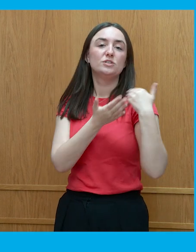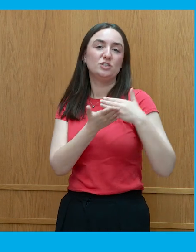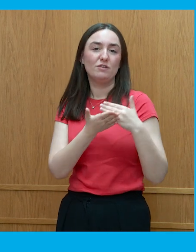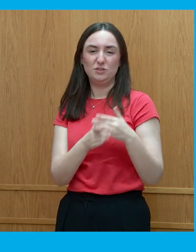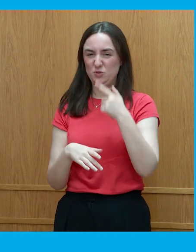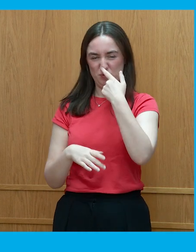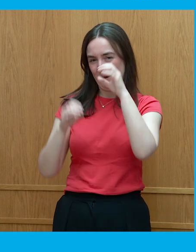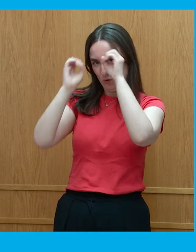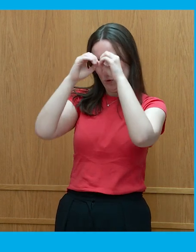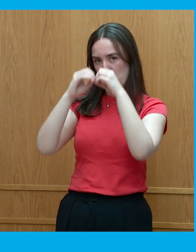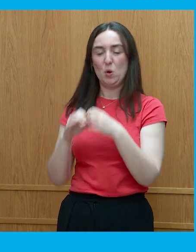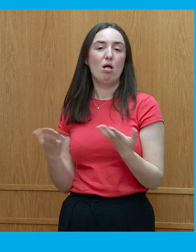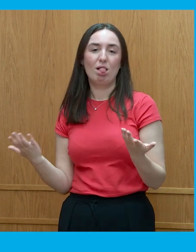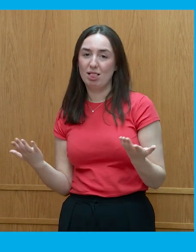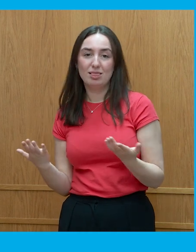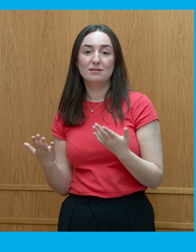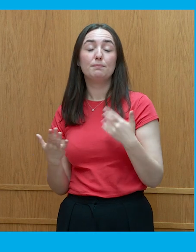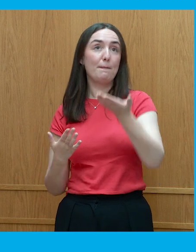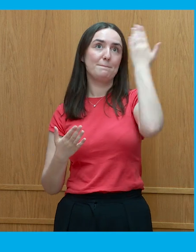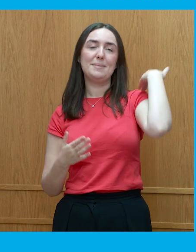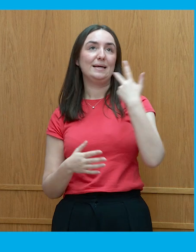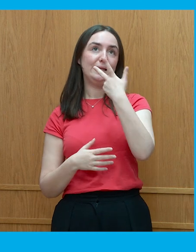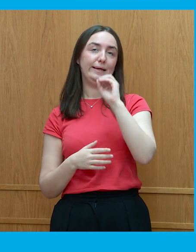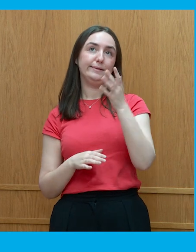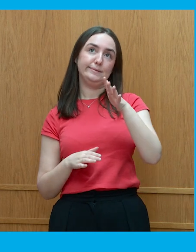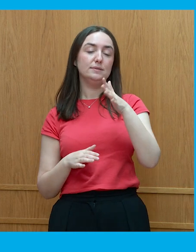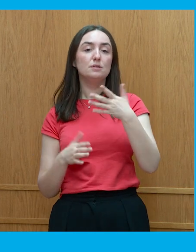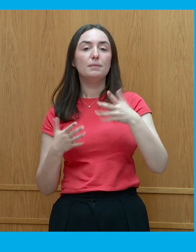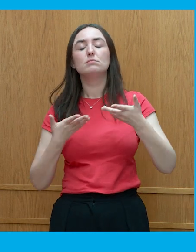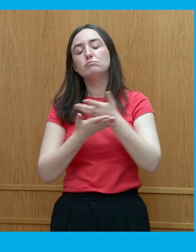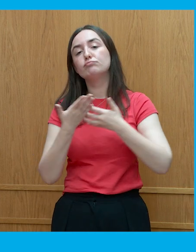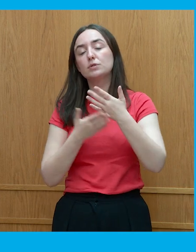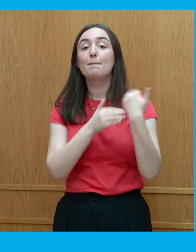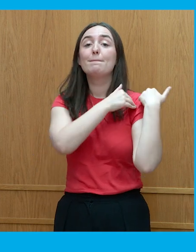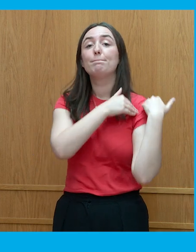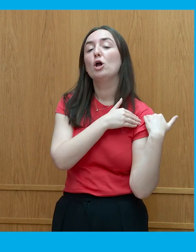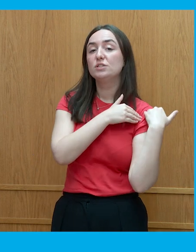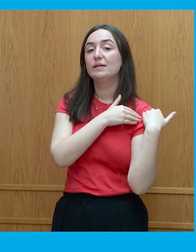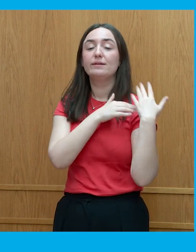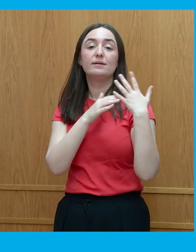Gary Hart talked about burden sharing back in the 80s. So I think you get a lot of burden sharing discussions.